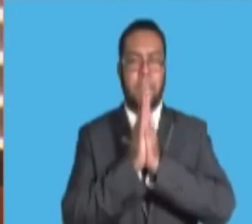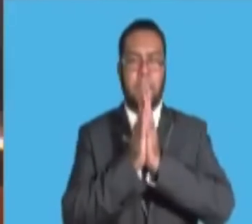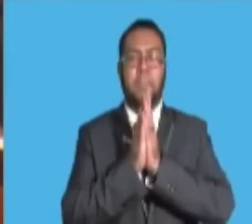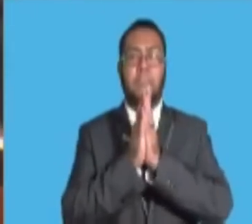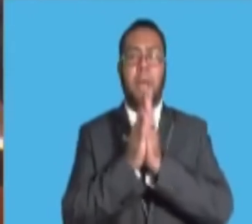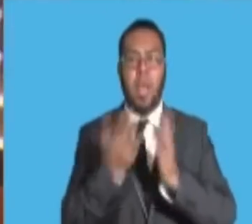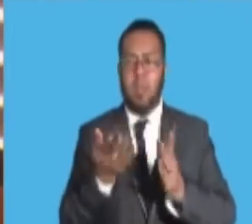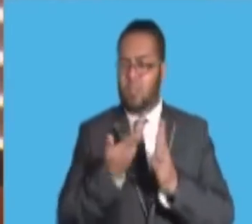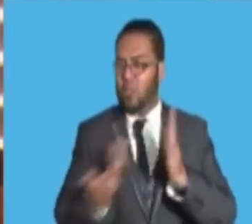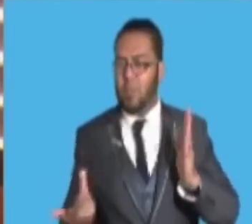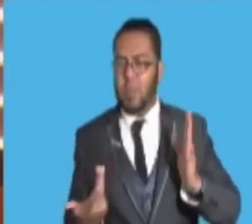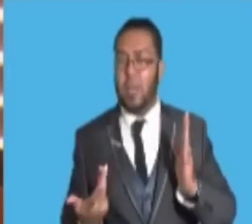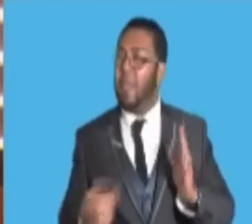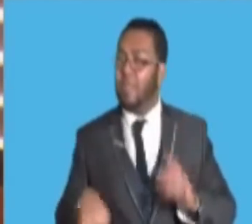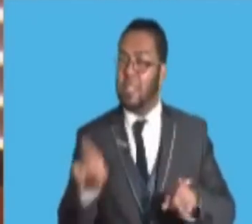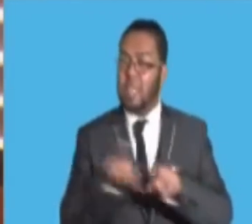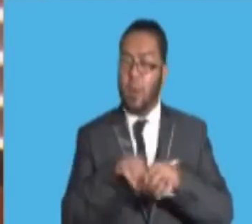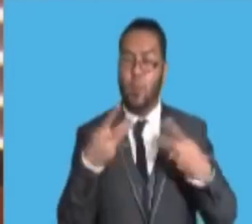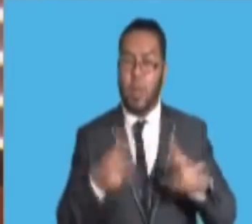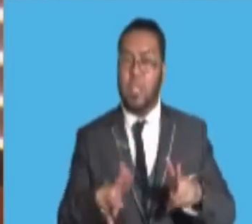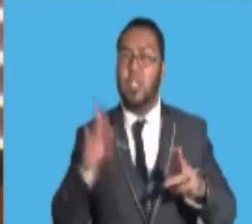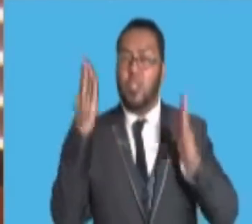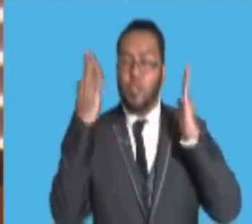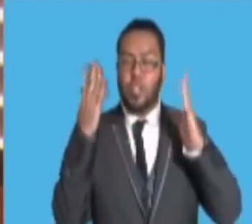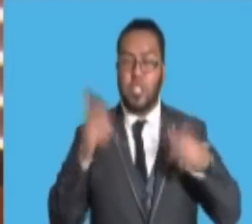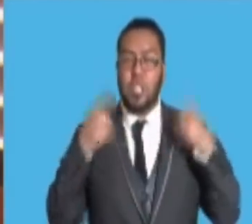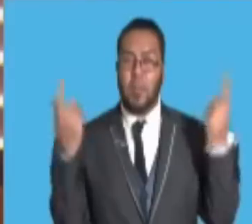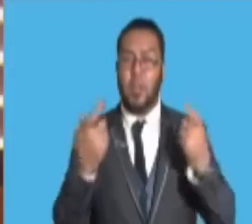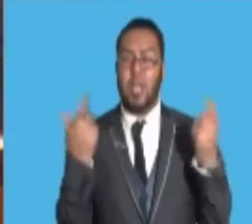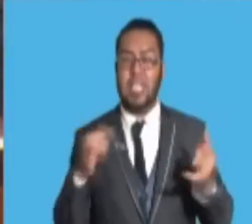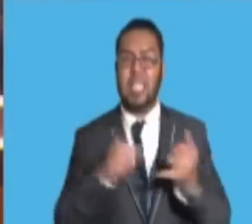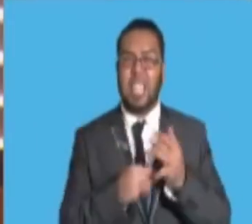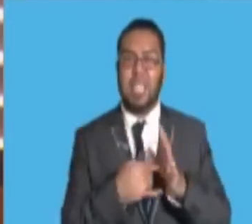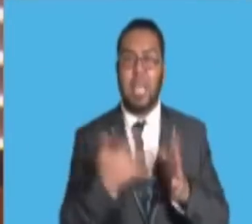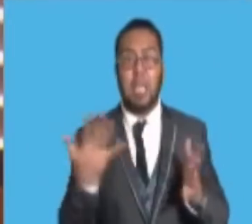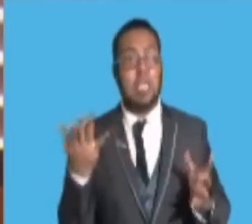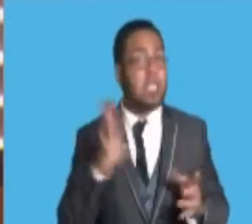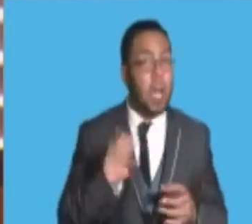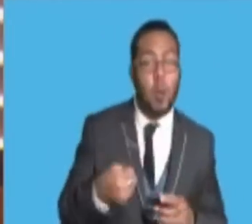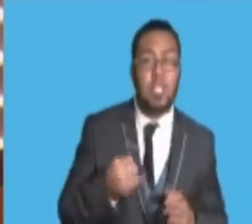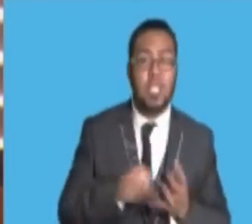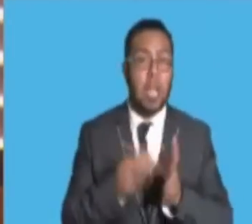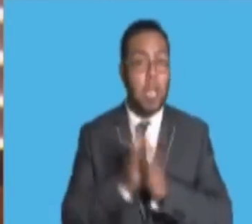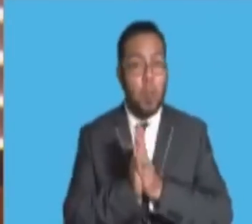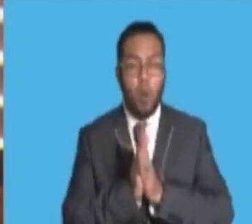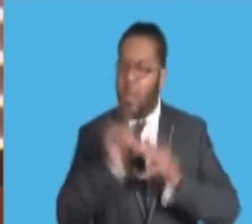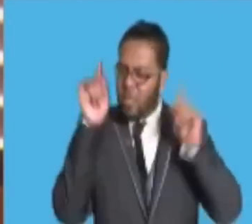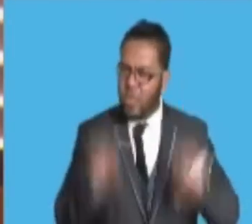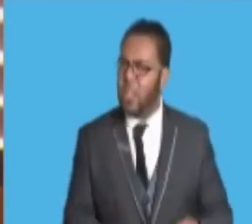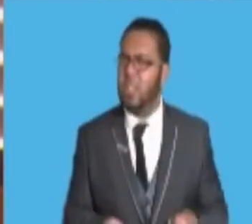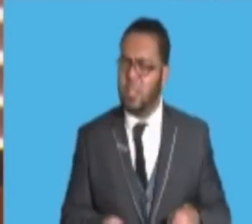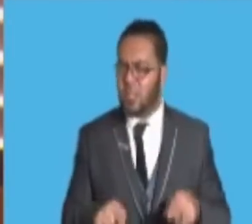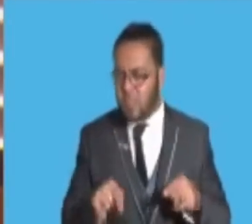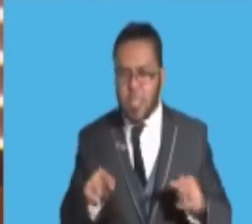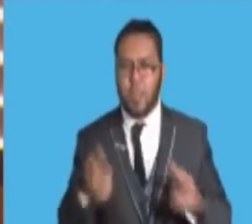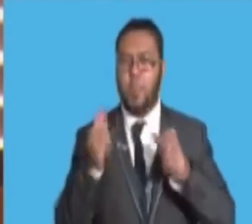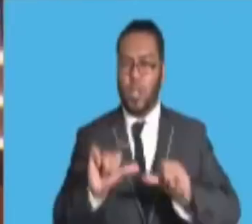marginalized. In the same way, churches celebrate their Sabbath on Saturday and some on Sunday. This is protected by the